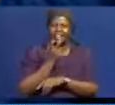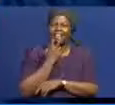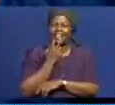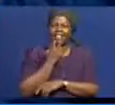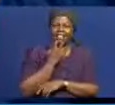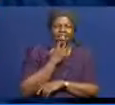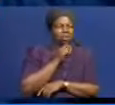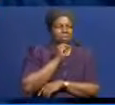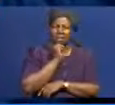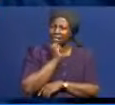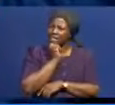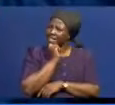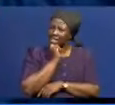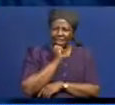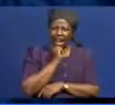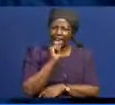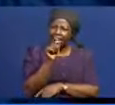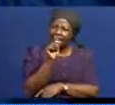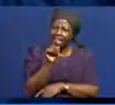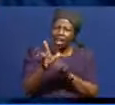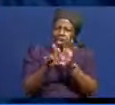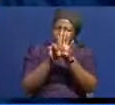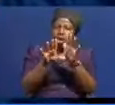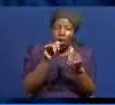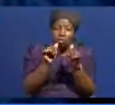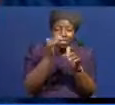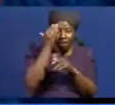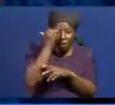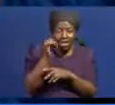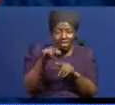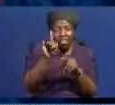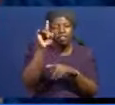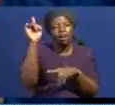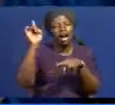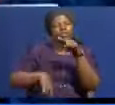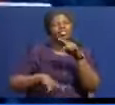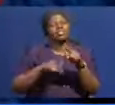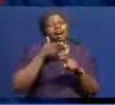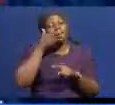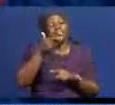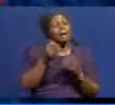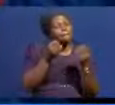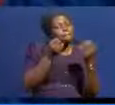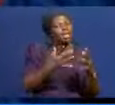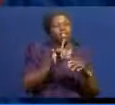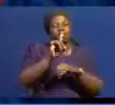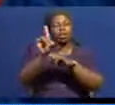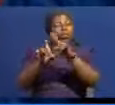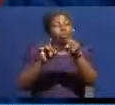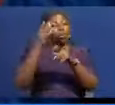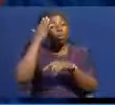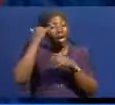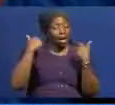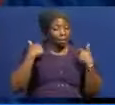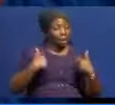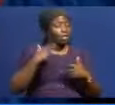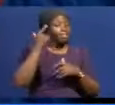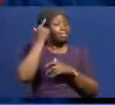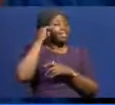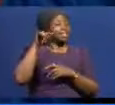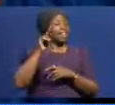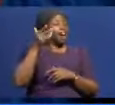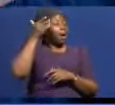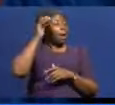of a lawyer is he, because he could not answer many of the questions, because I think he was not aware